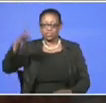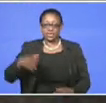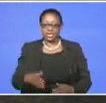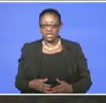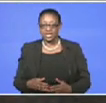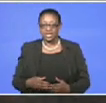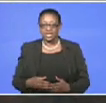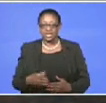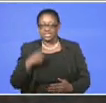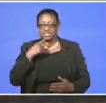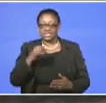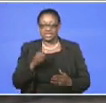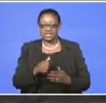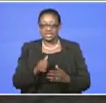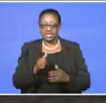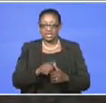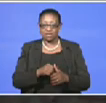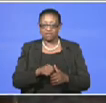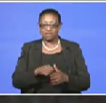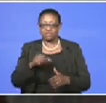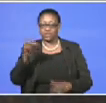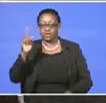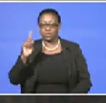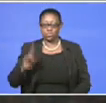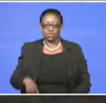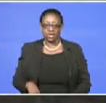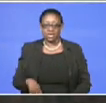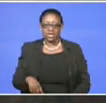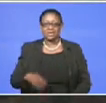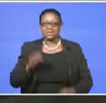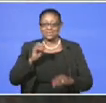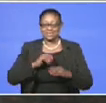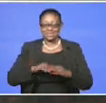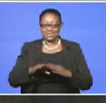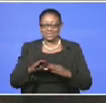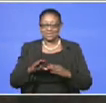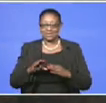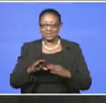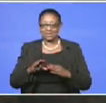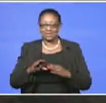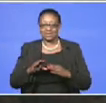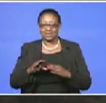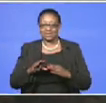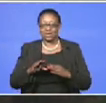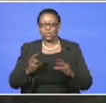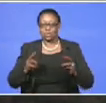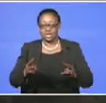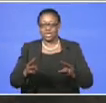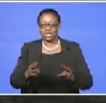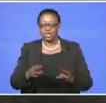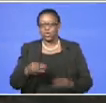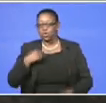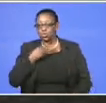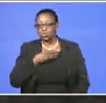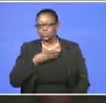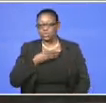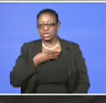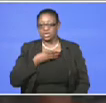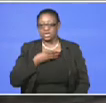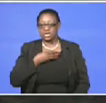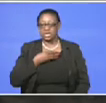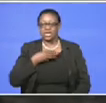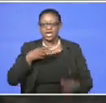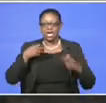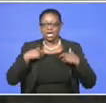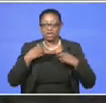happened everywhere from artists that you're not even thinking are likely that, hey, you know. So we're at an